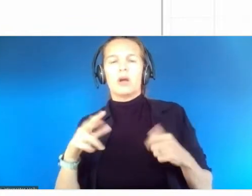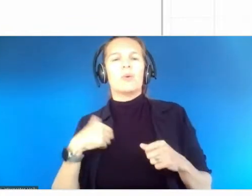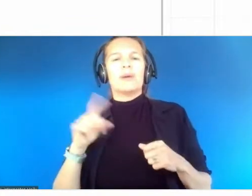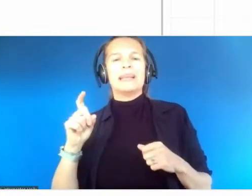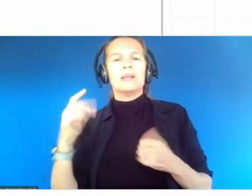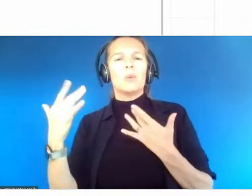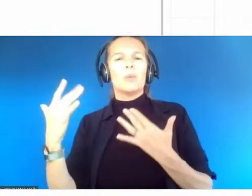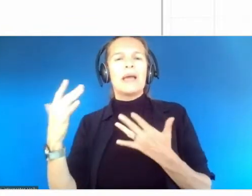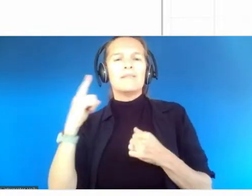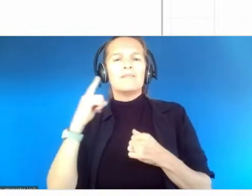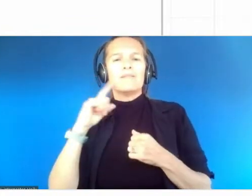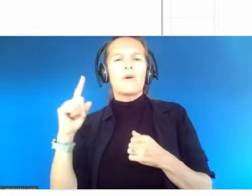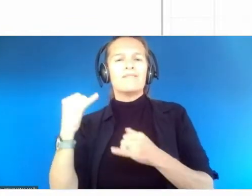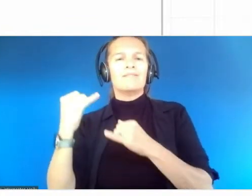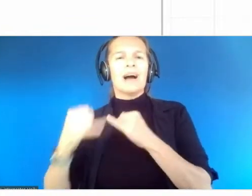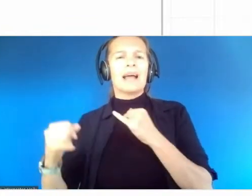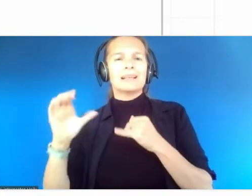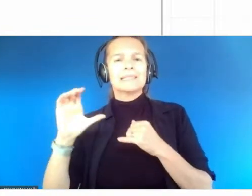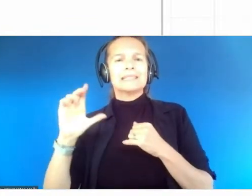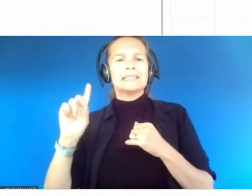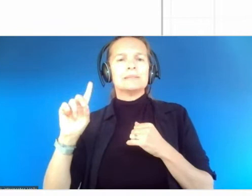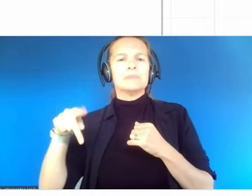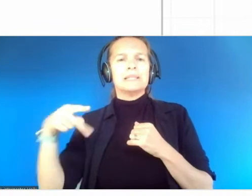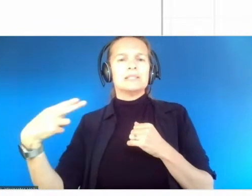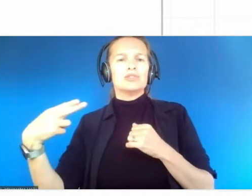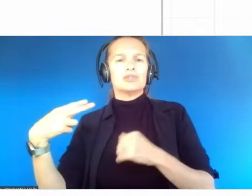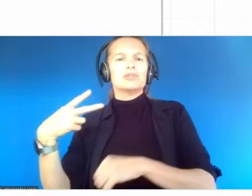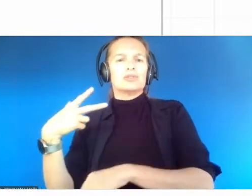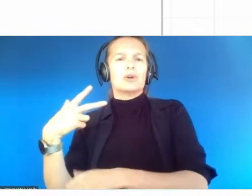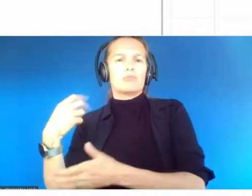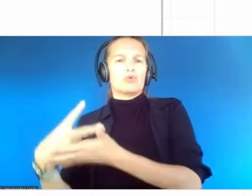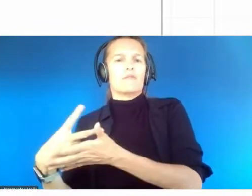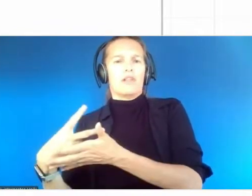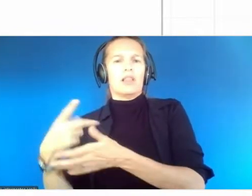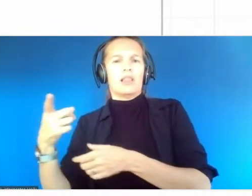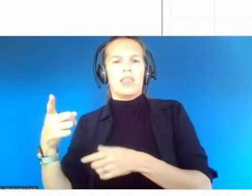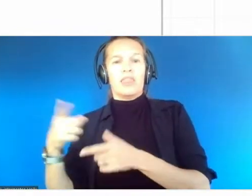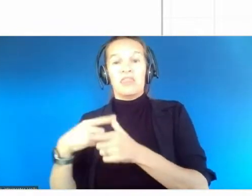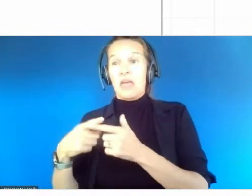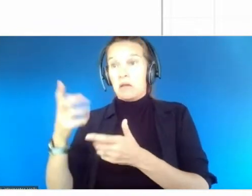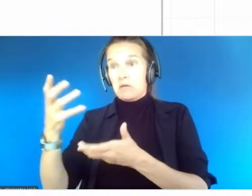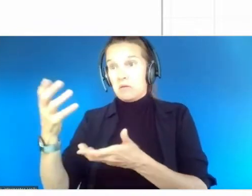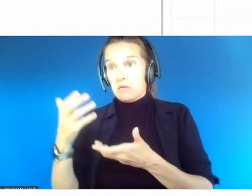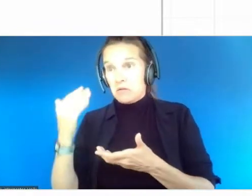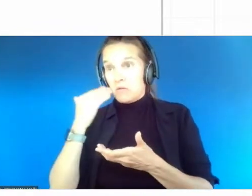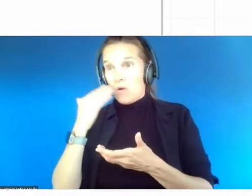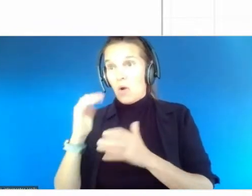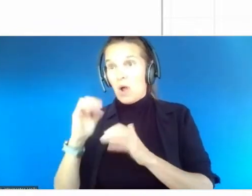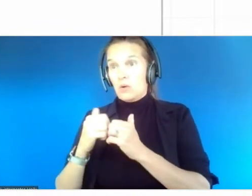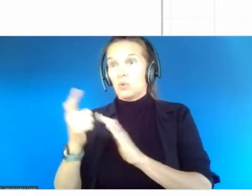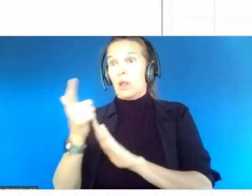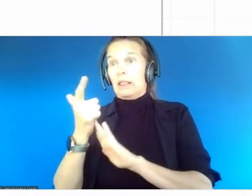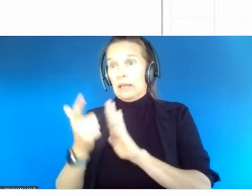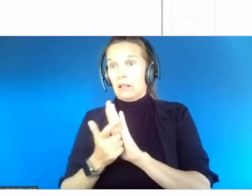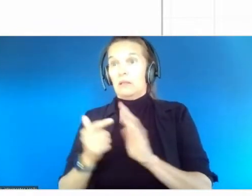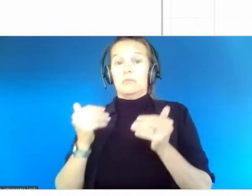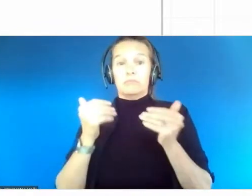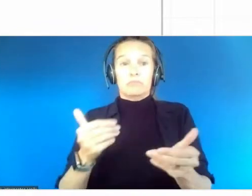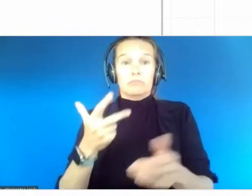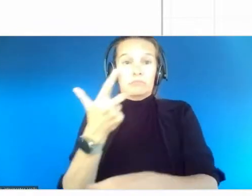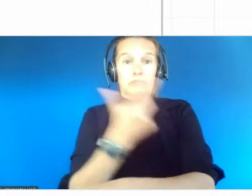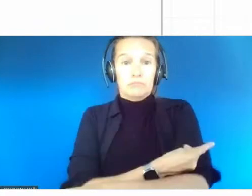CDPH approval in order to be sure how to legally administer these booster shots. At this point,